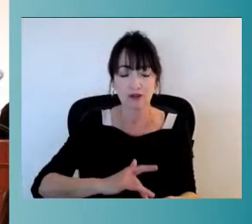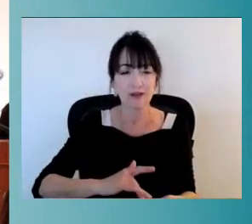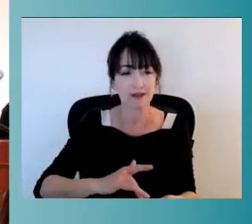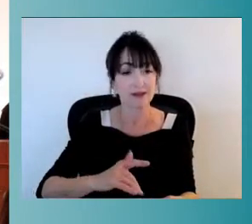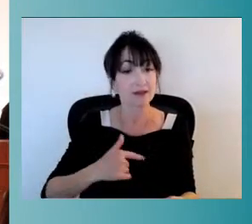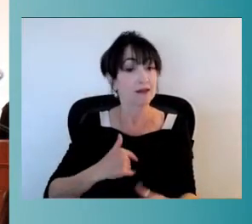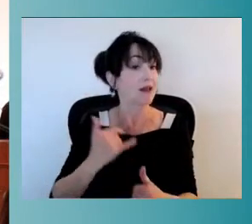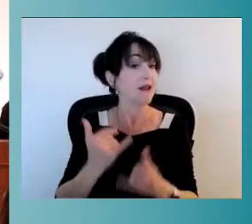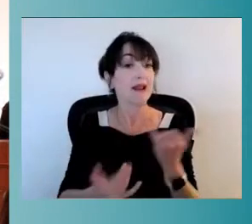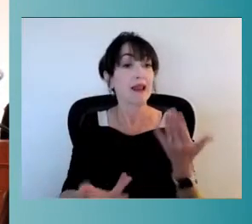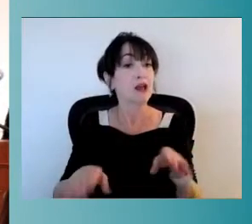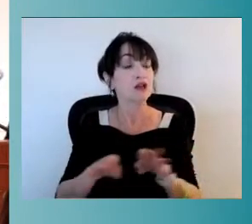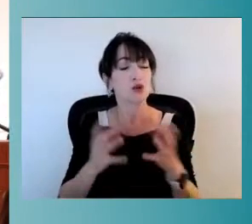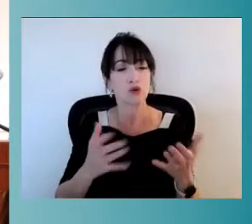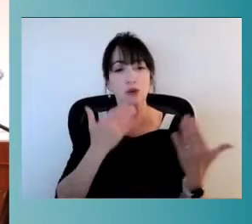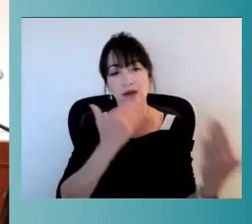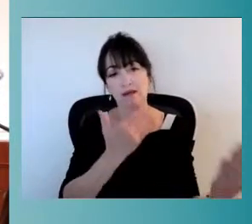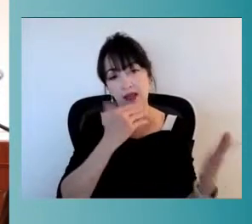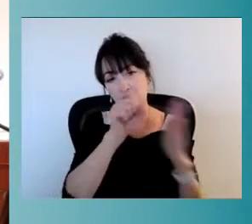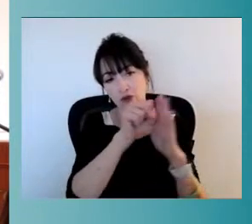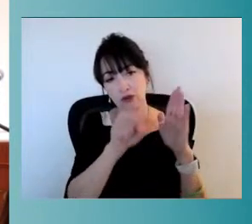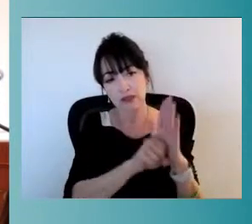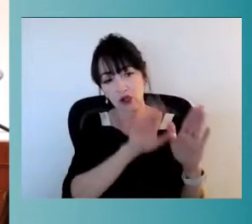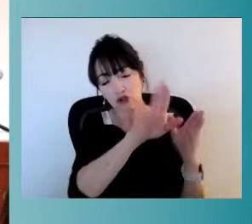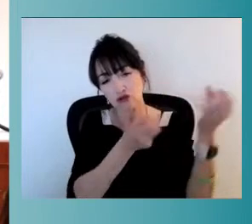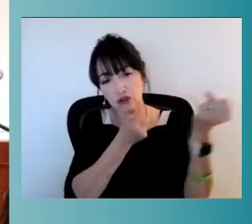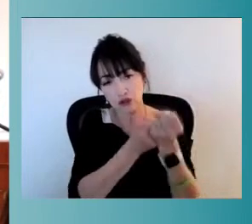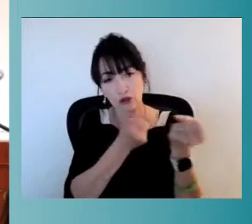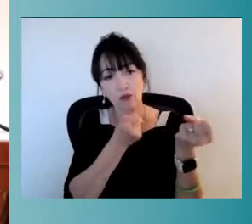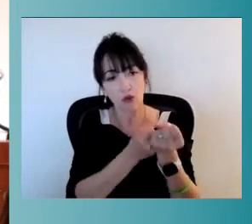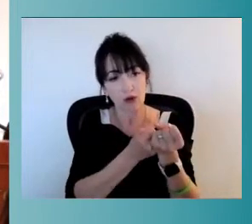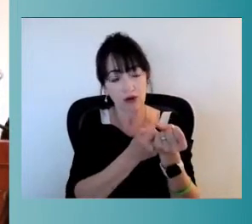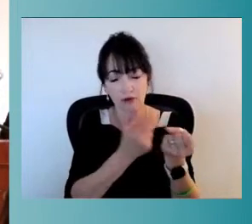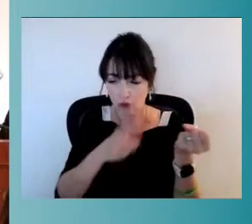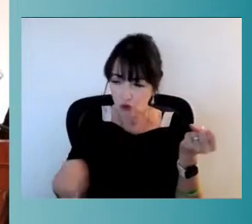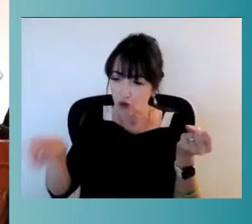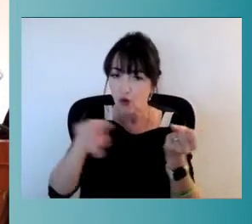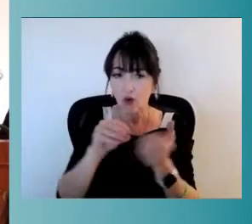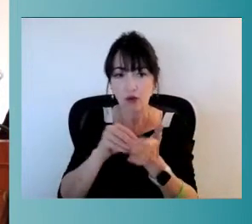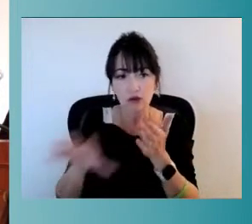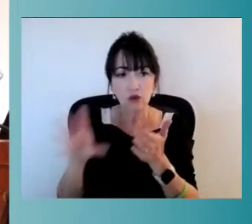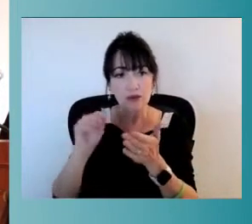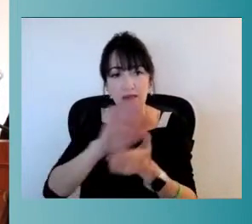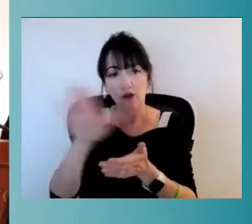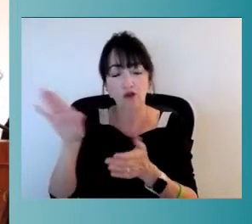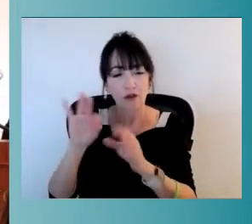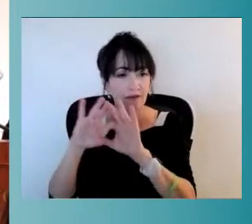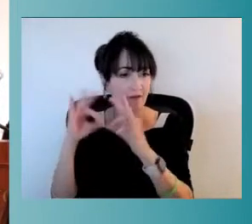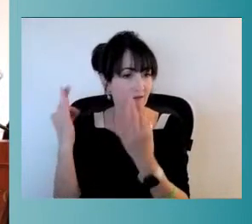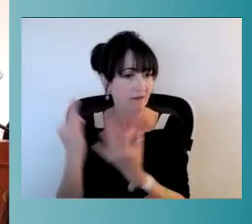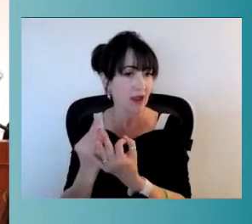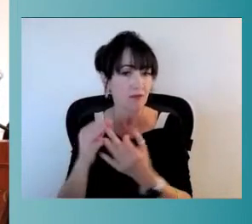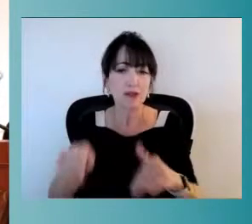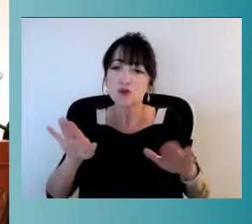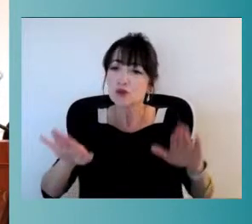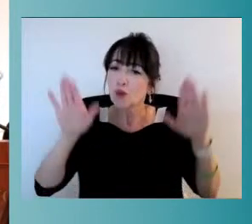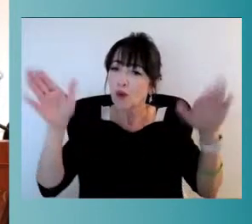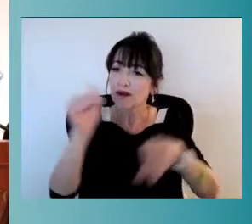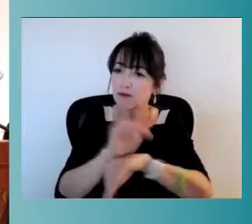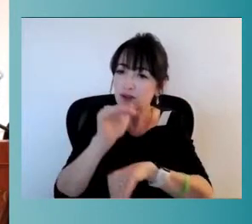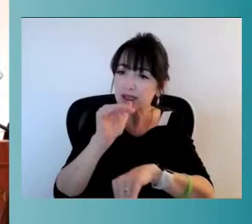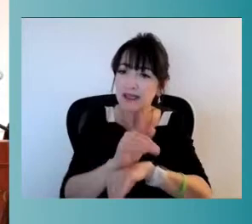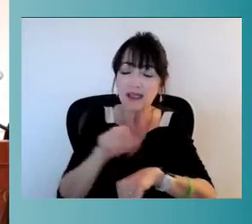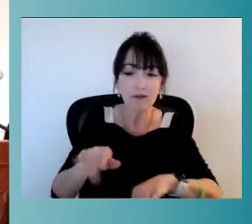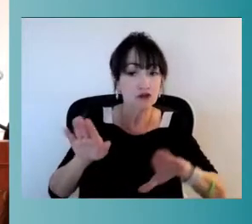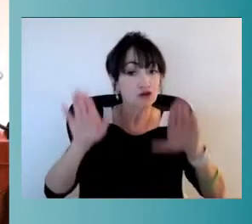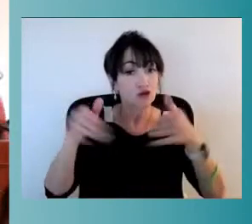state also for all your support of trauma-informed care for all our students and families throughout the state. Thank you. This is a wonderful evening. It is a great award for Milford School